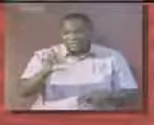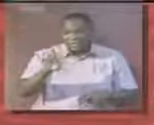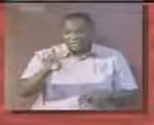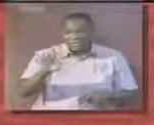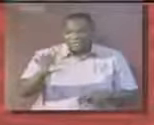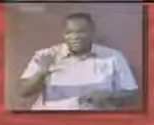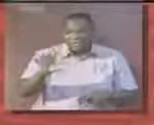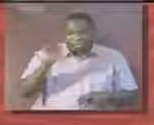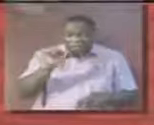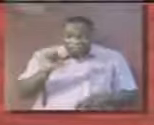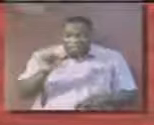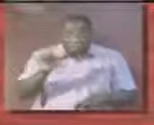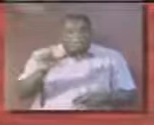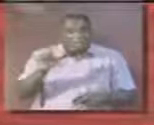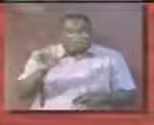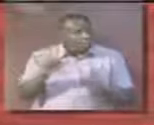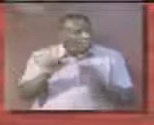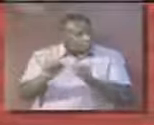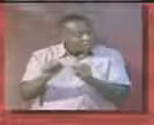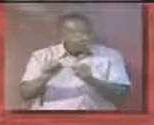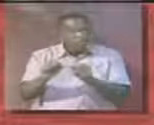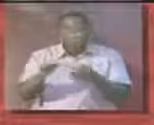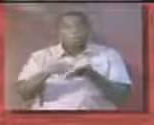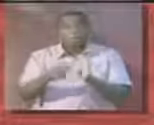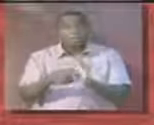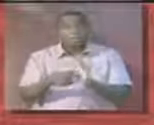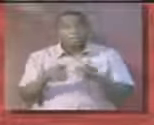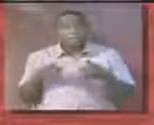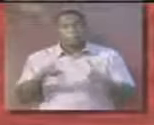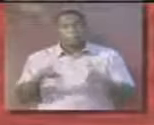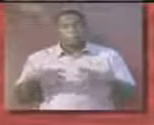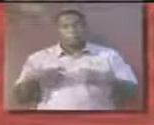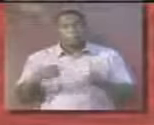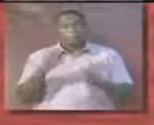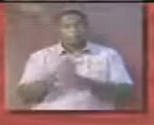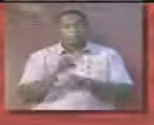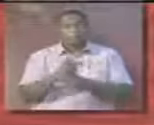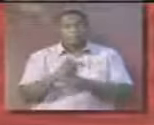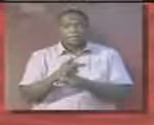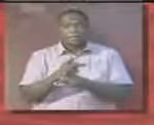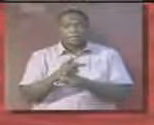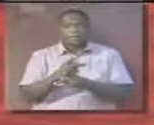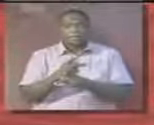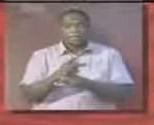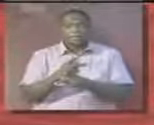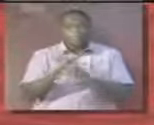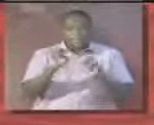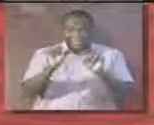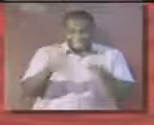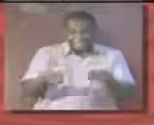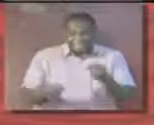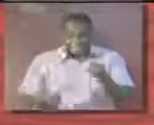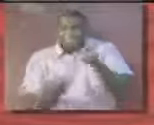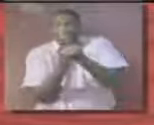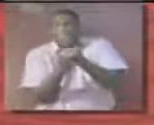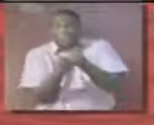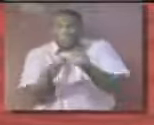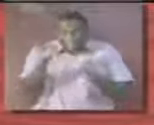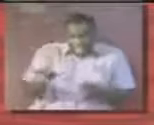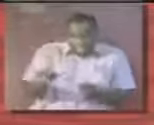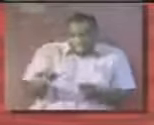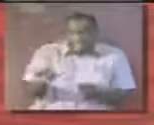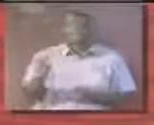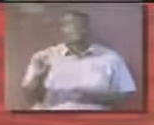parallel healthcare system available when we really need a bed for yourself, for your co-worker, for your family,